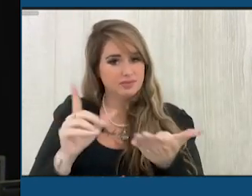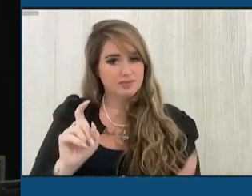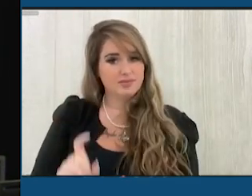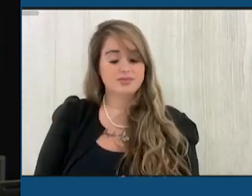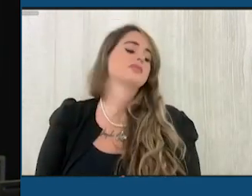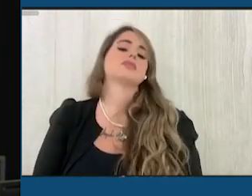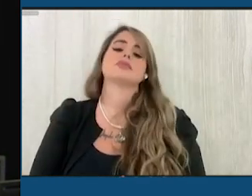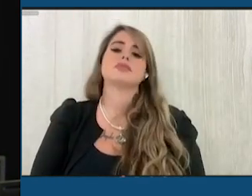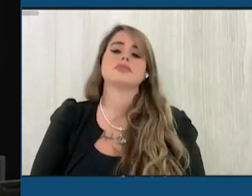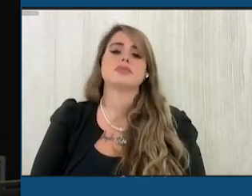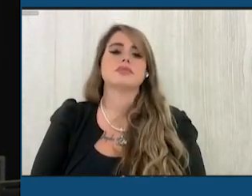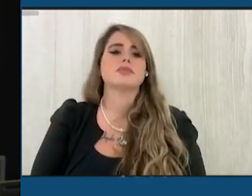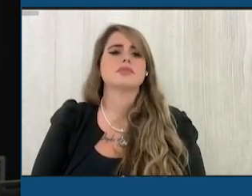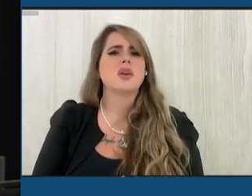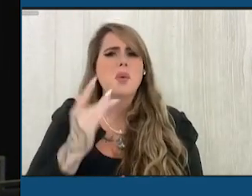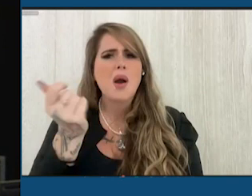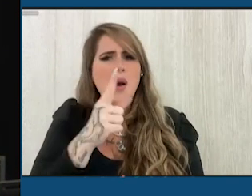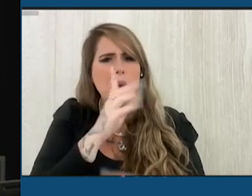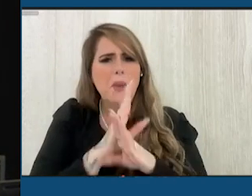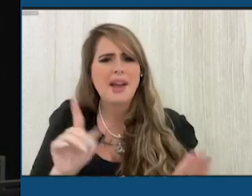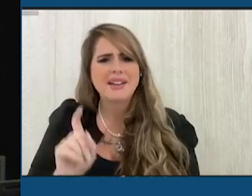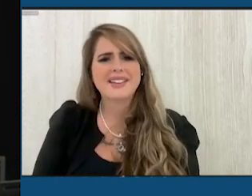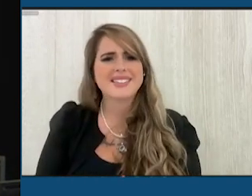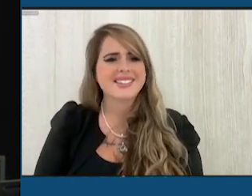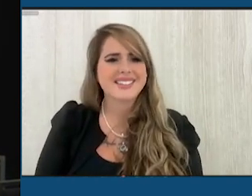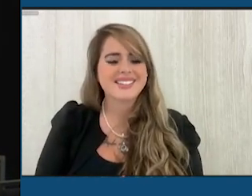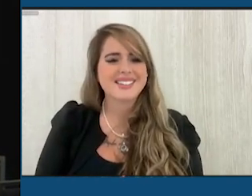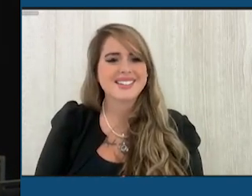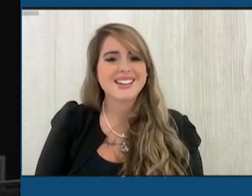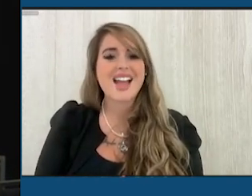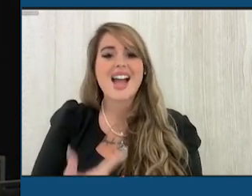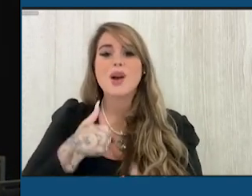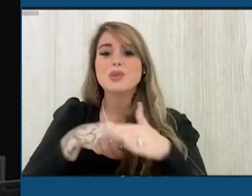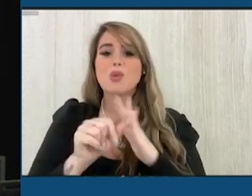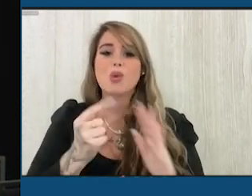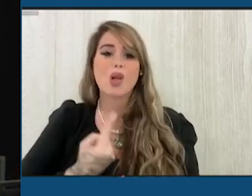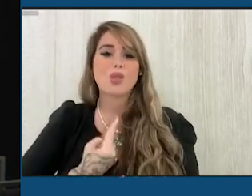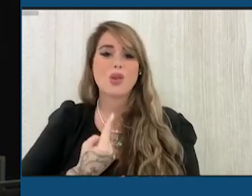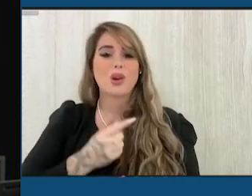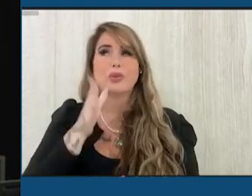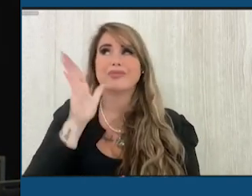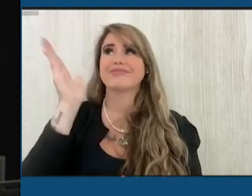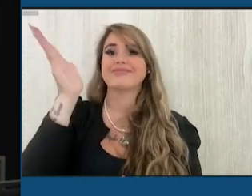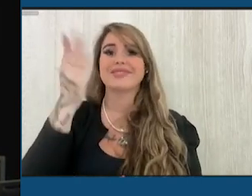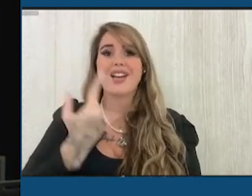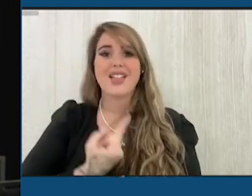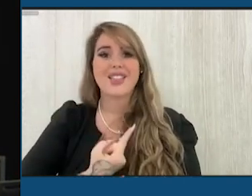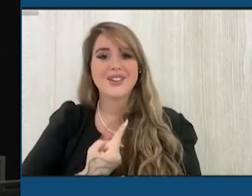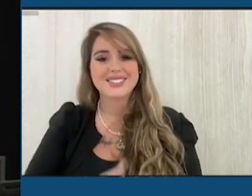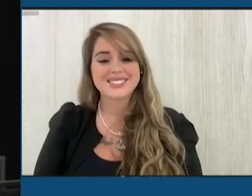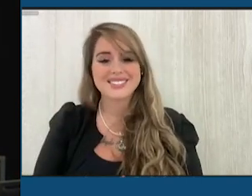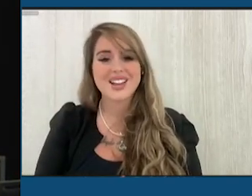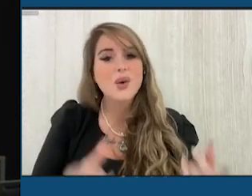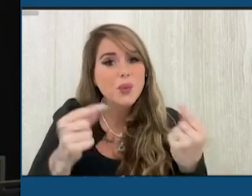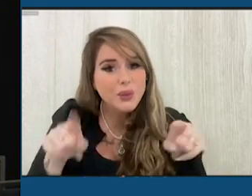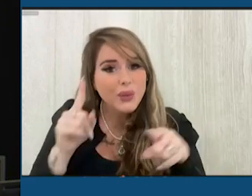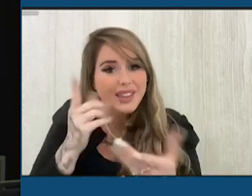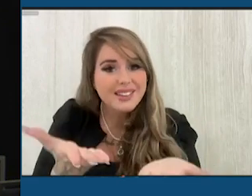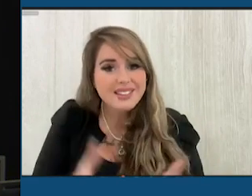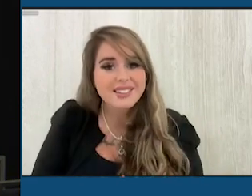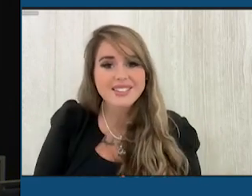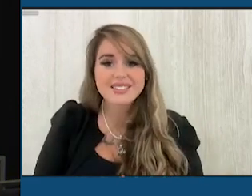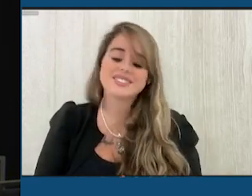Why is everybody so quiet? I was born alone. I guess I'm going to do this presentation alone. What do you think?